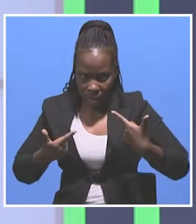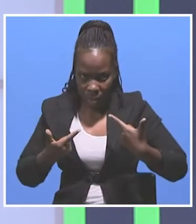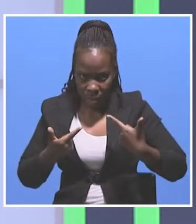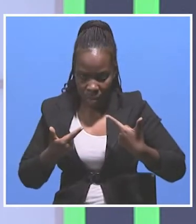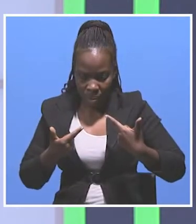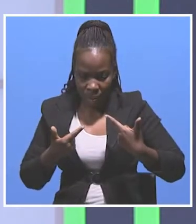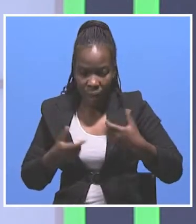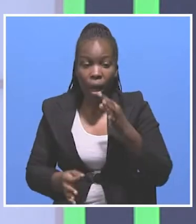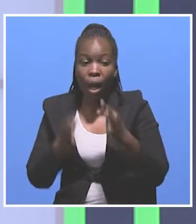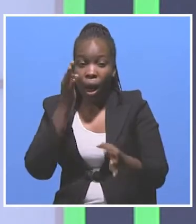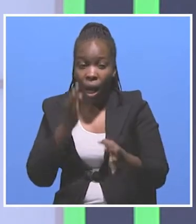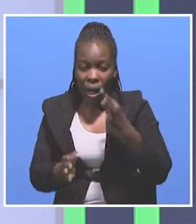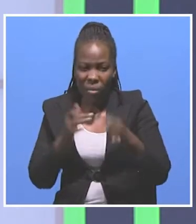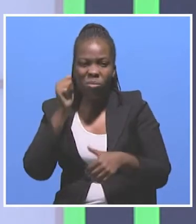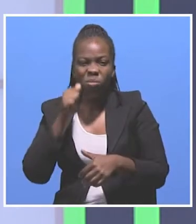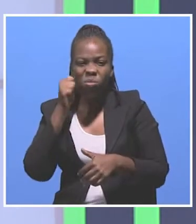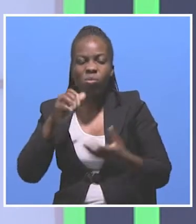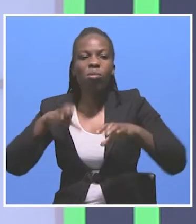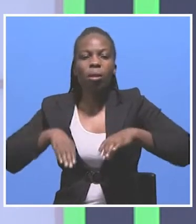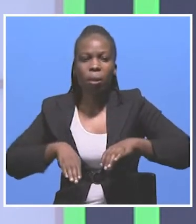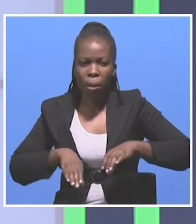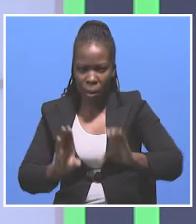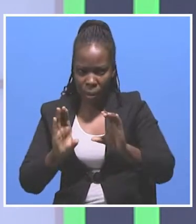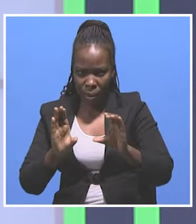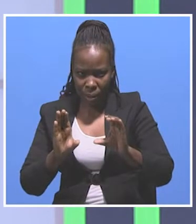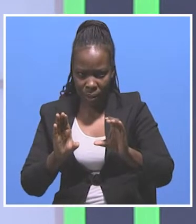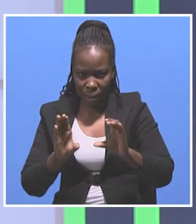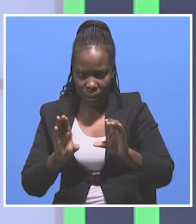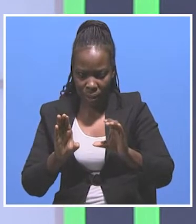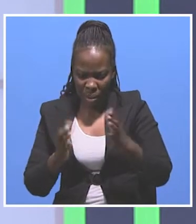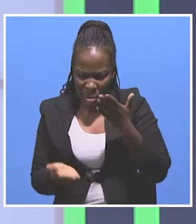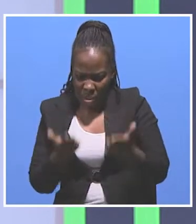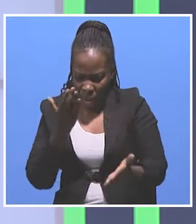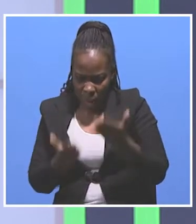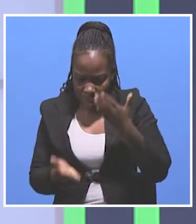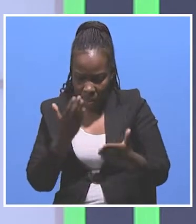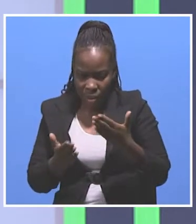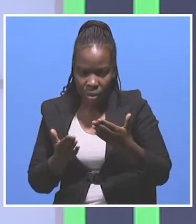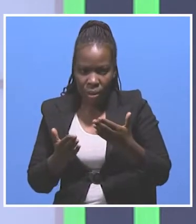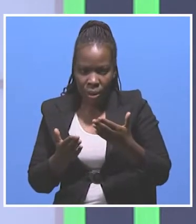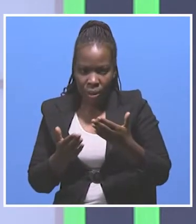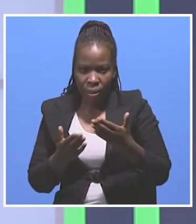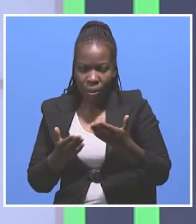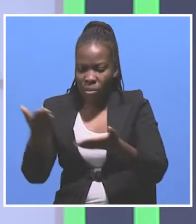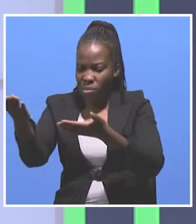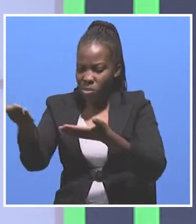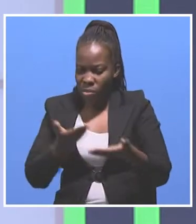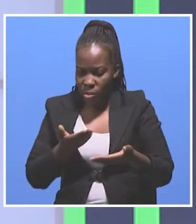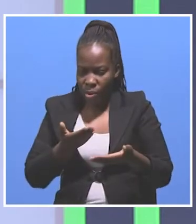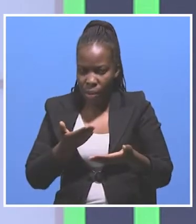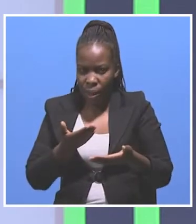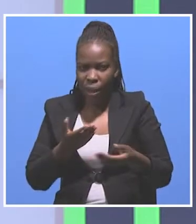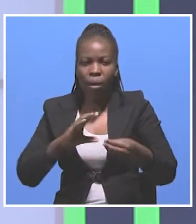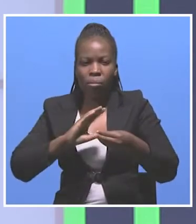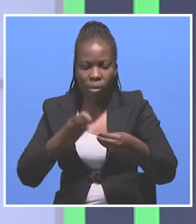continuation of the pregnancy will be of detrimental damage to the health of the woman, and we can match